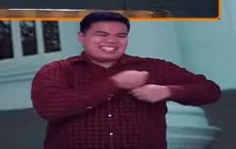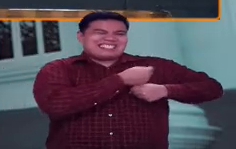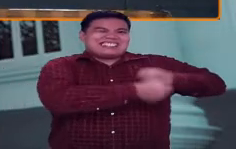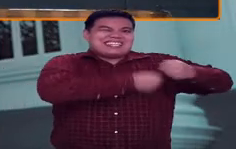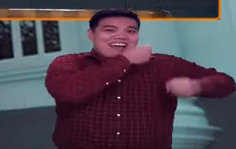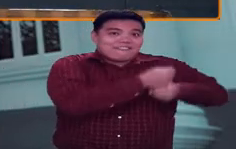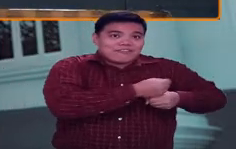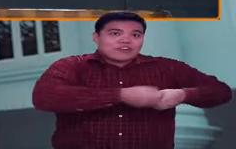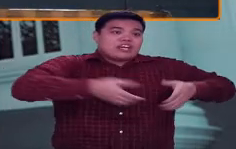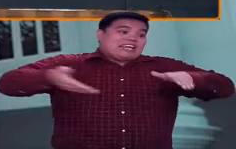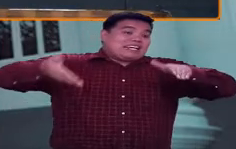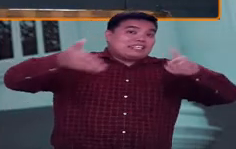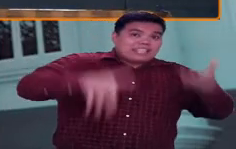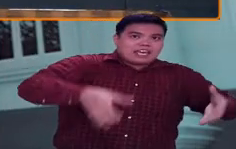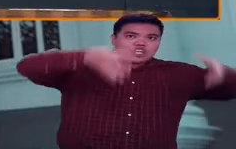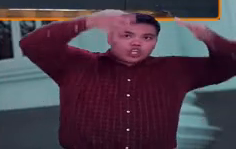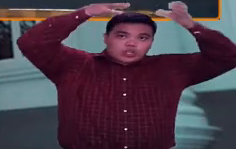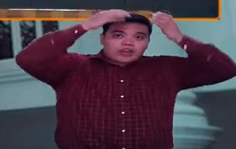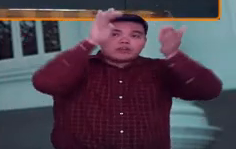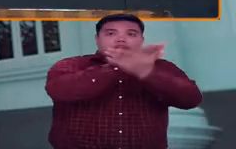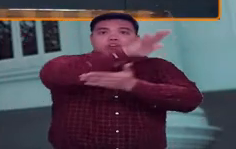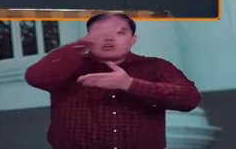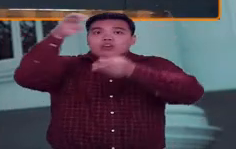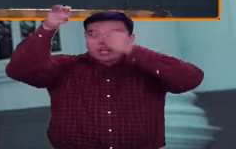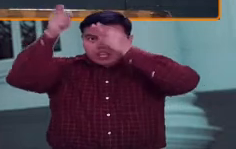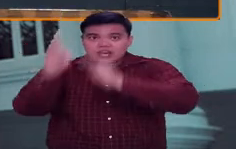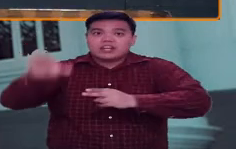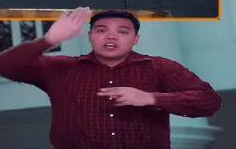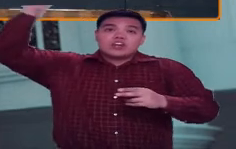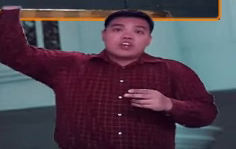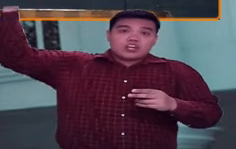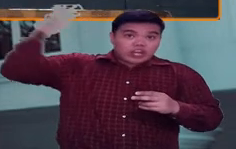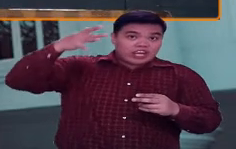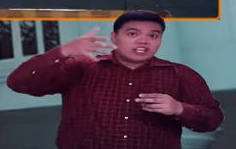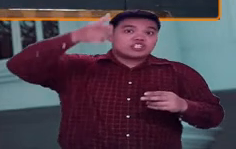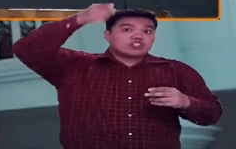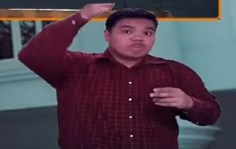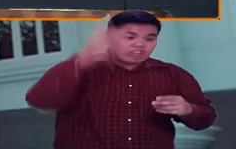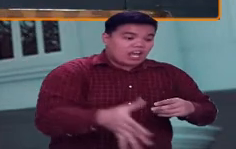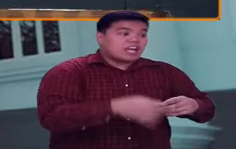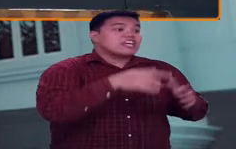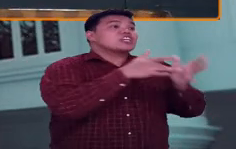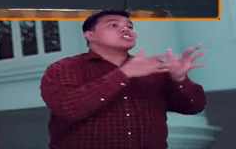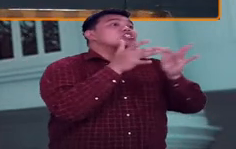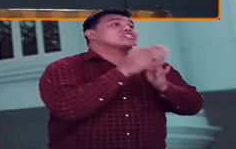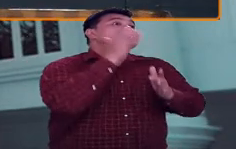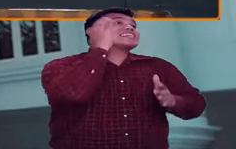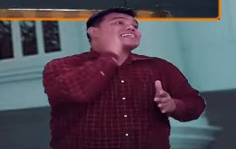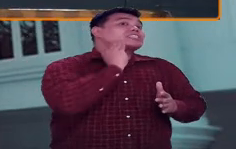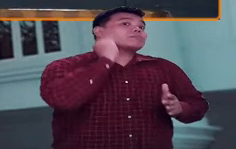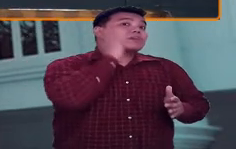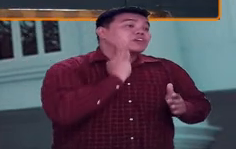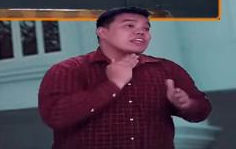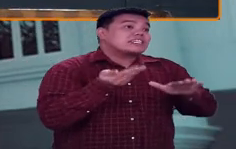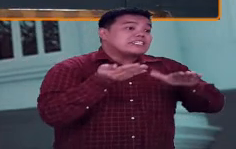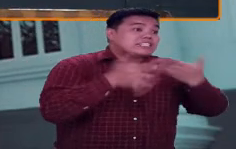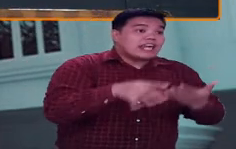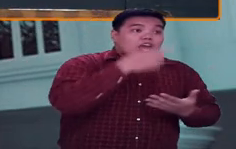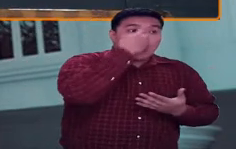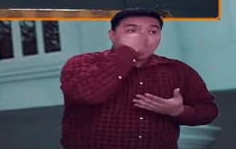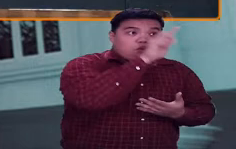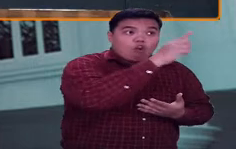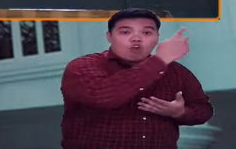with glory and honor, that he, by the grace of God, should taste death for who?